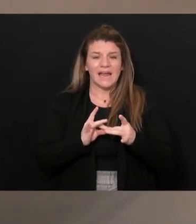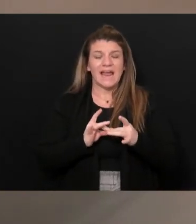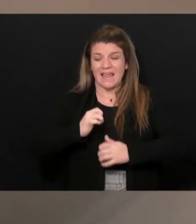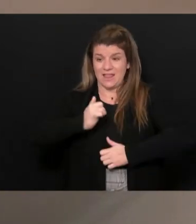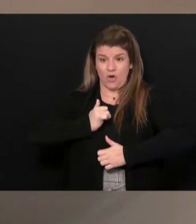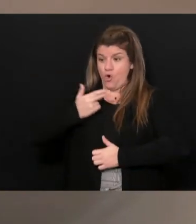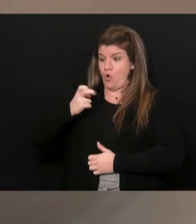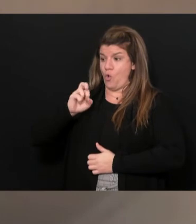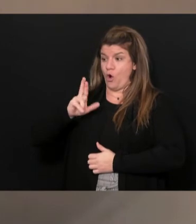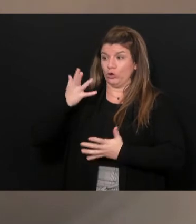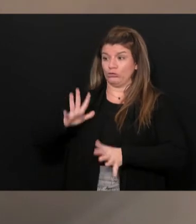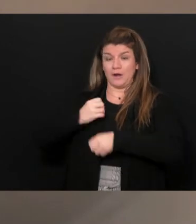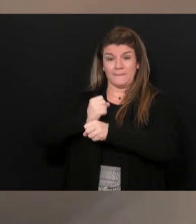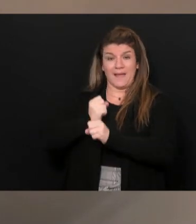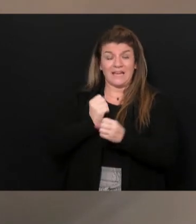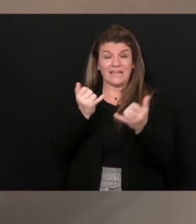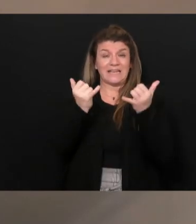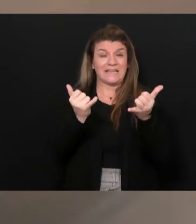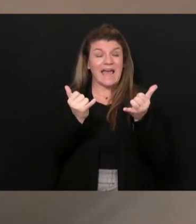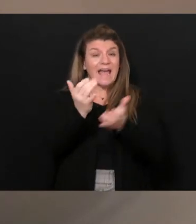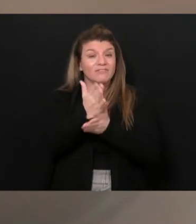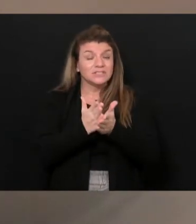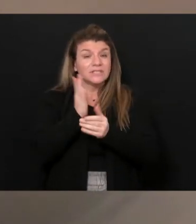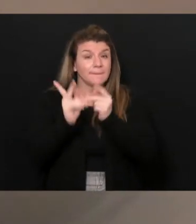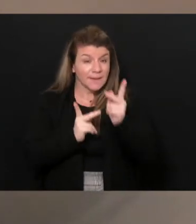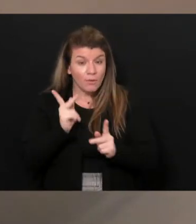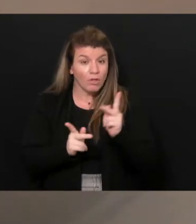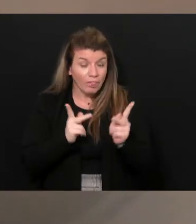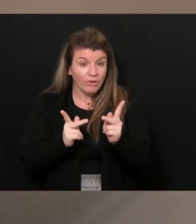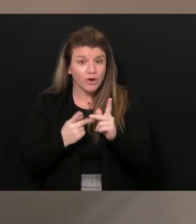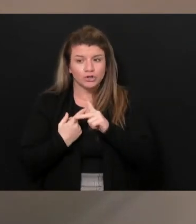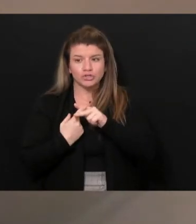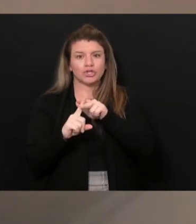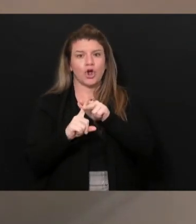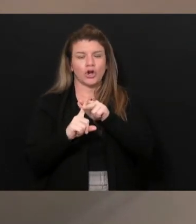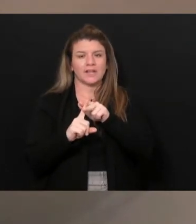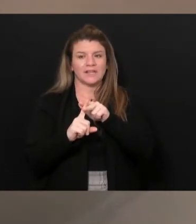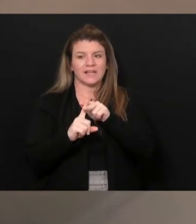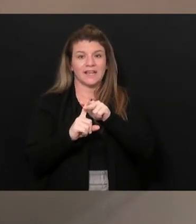made. Today, for some people, to be starting off